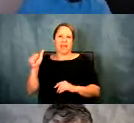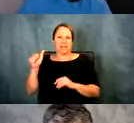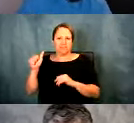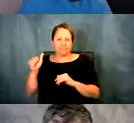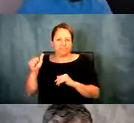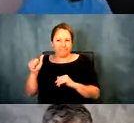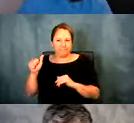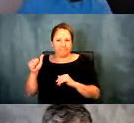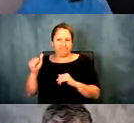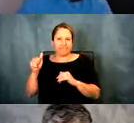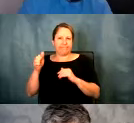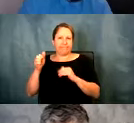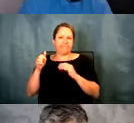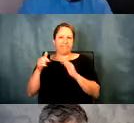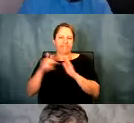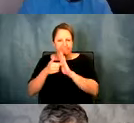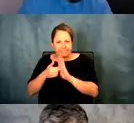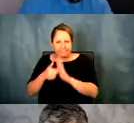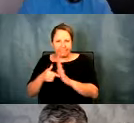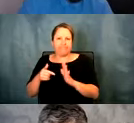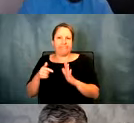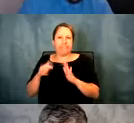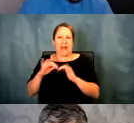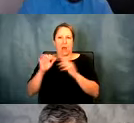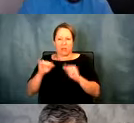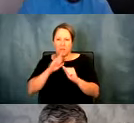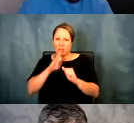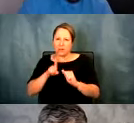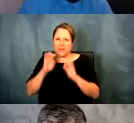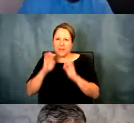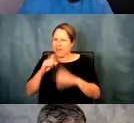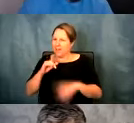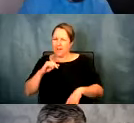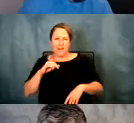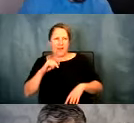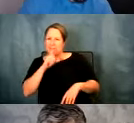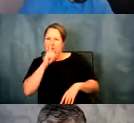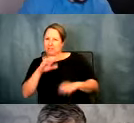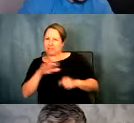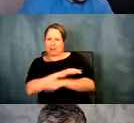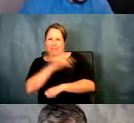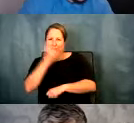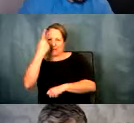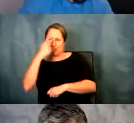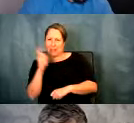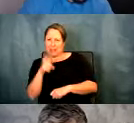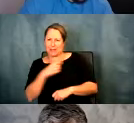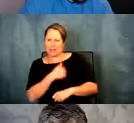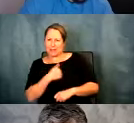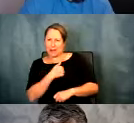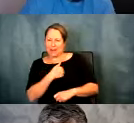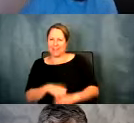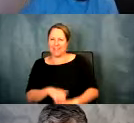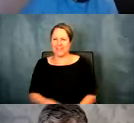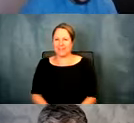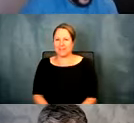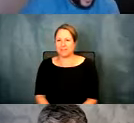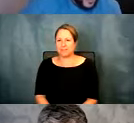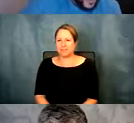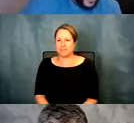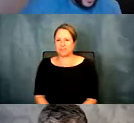and educate? Sorry, if that makes sense. Yeah, I'm not sure I'm totally understanding the question, sorry. So looking